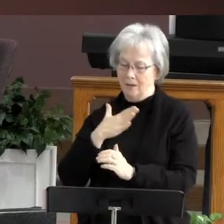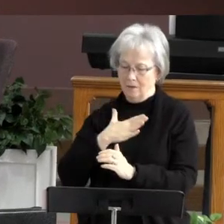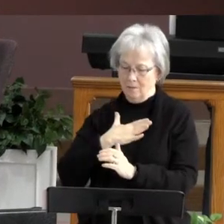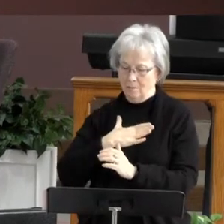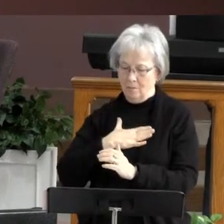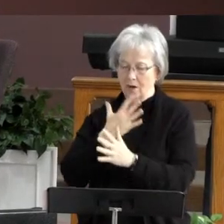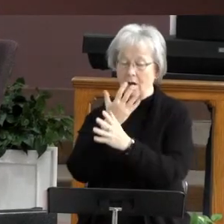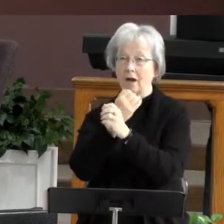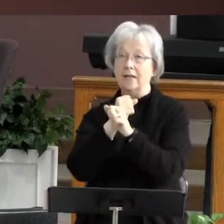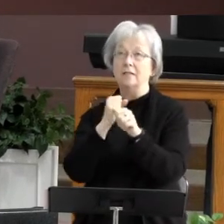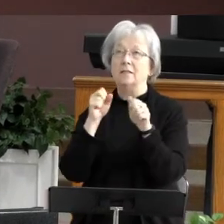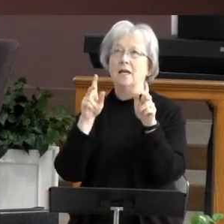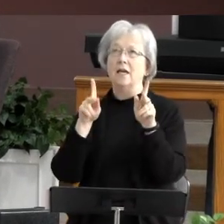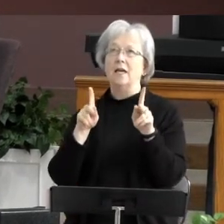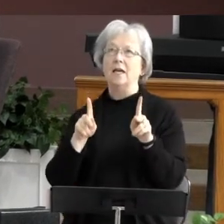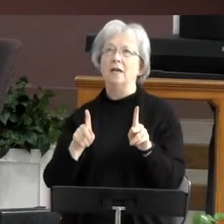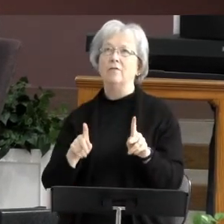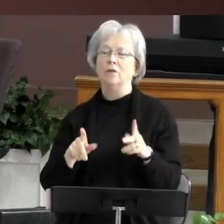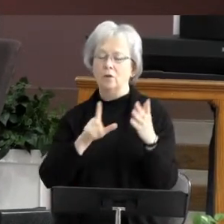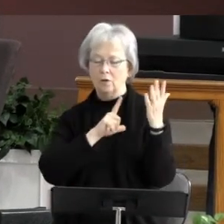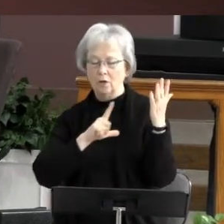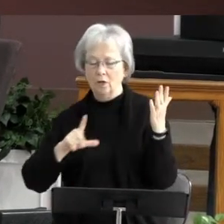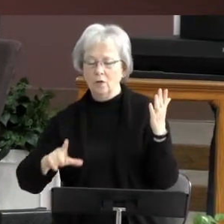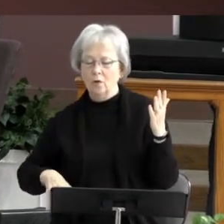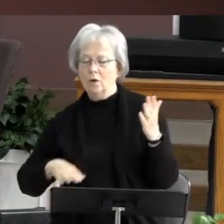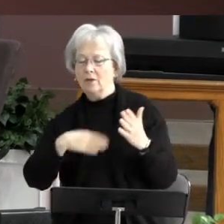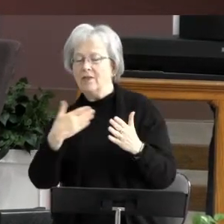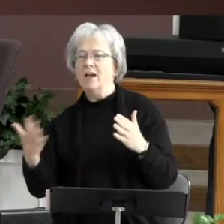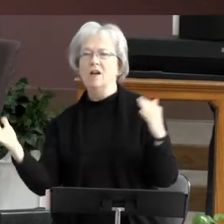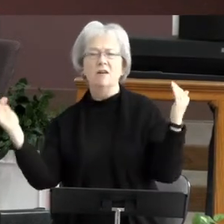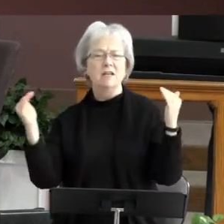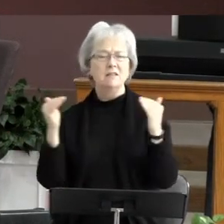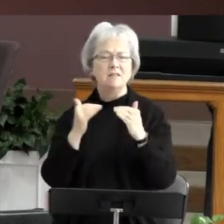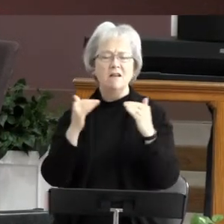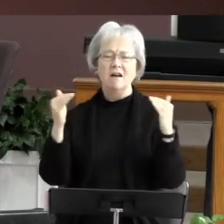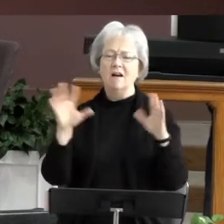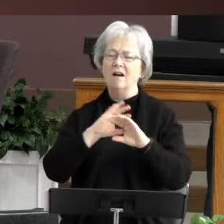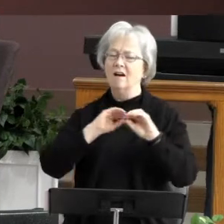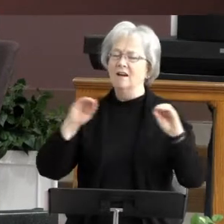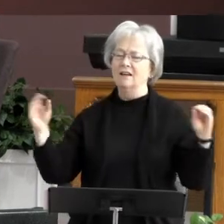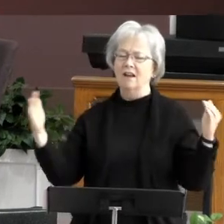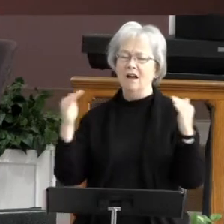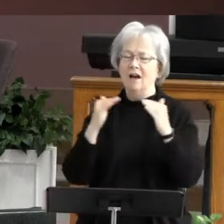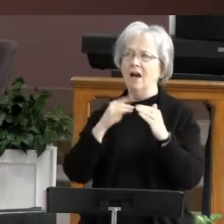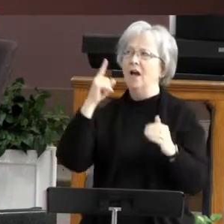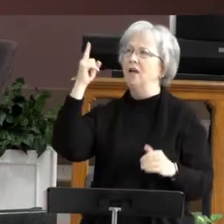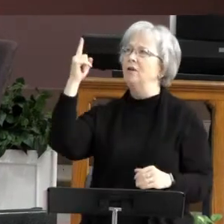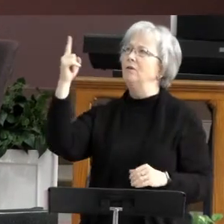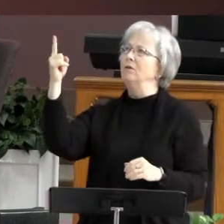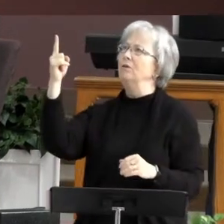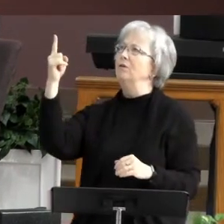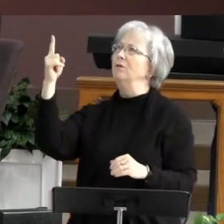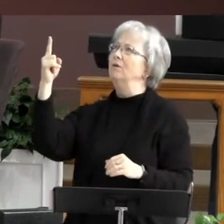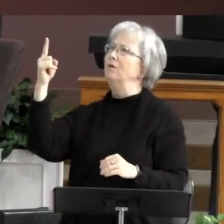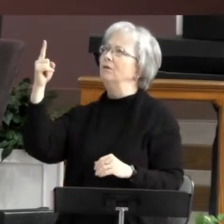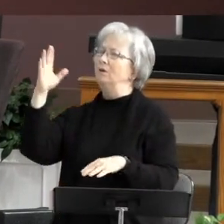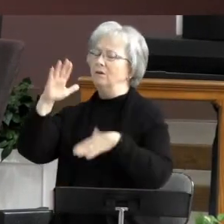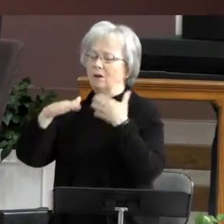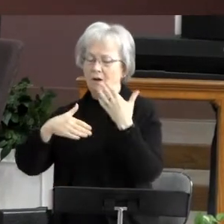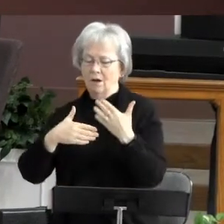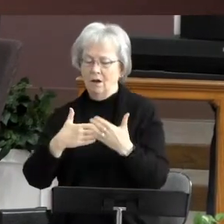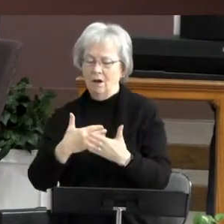Jesus, my Savior, Lord, there is none like you.